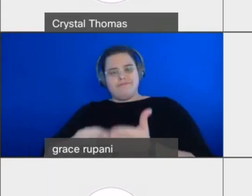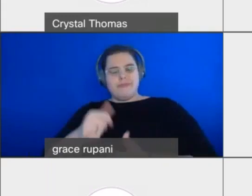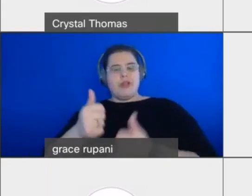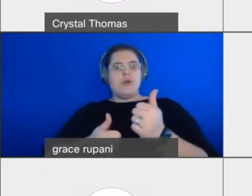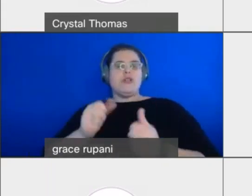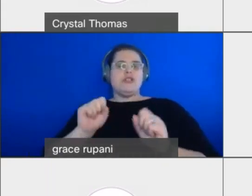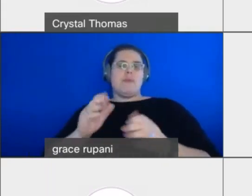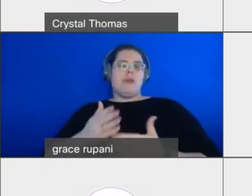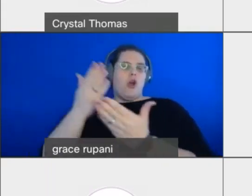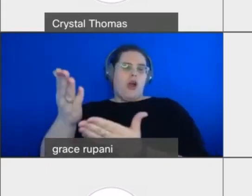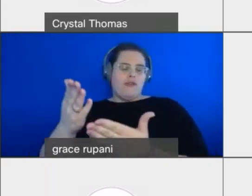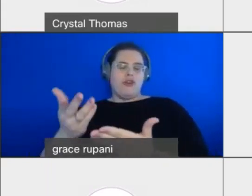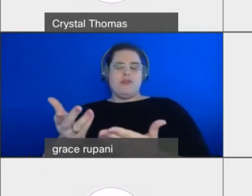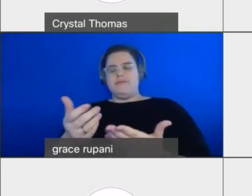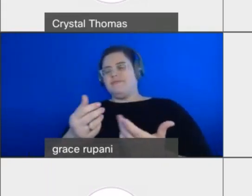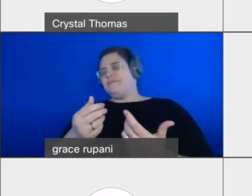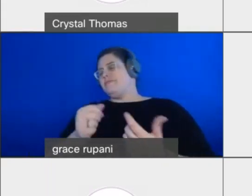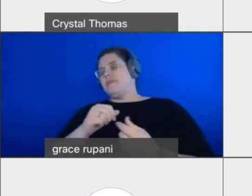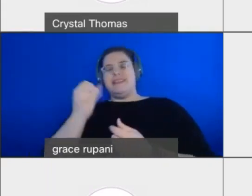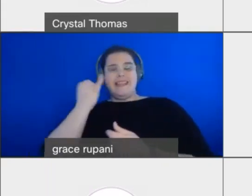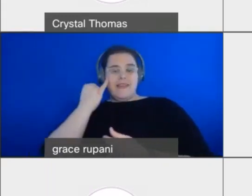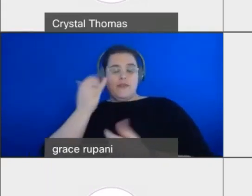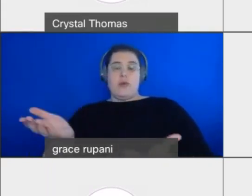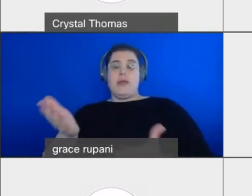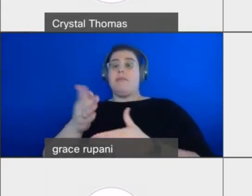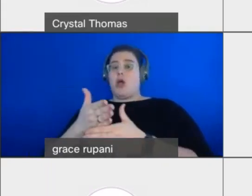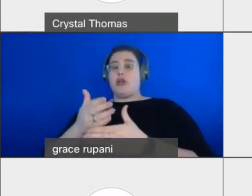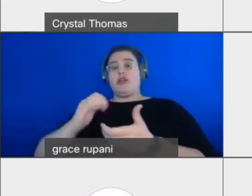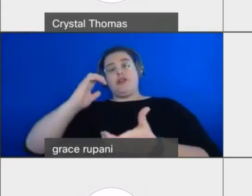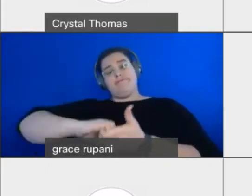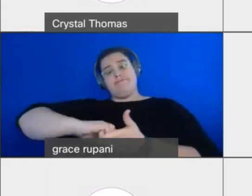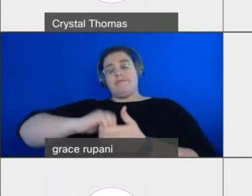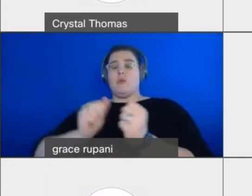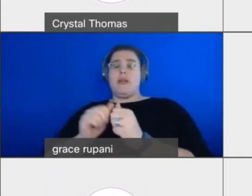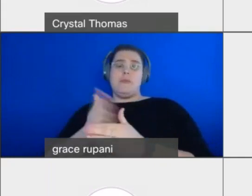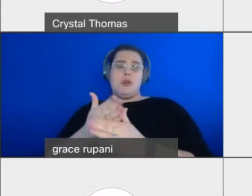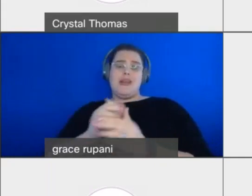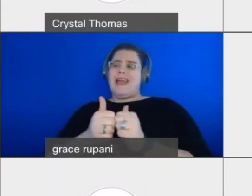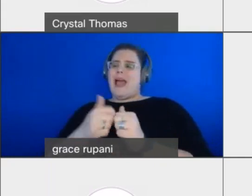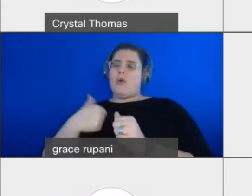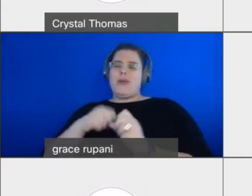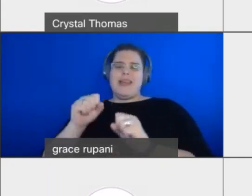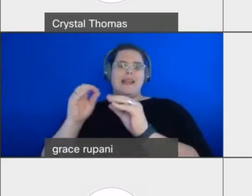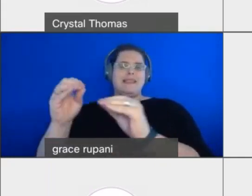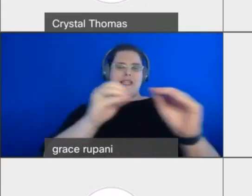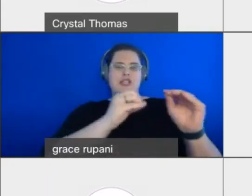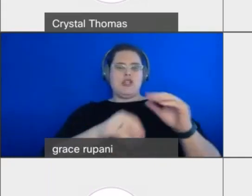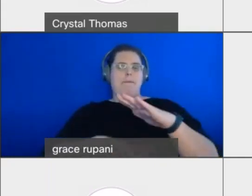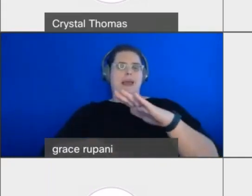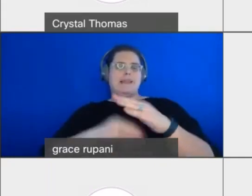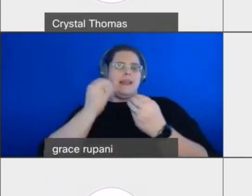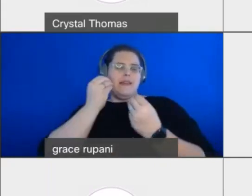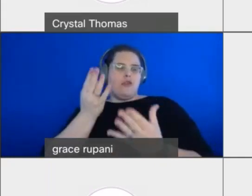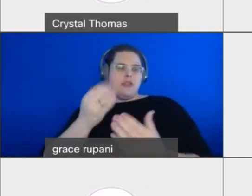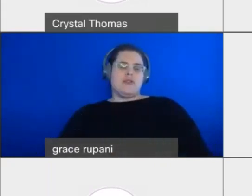our community for people to learn the basics about tech. Being that the environment we're in now